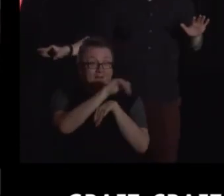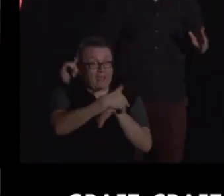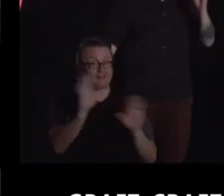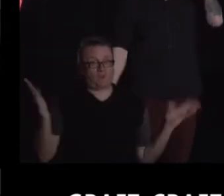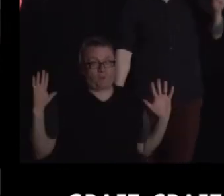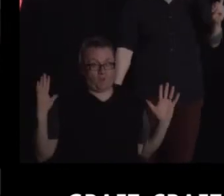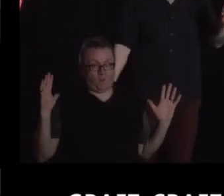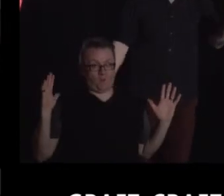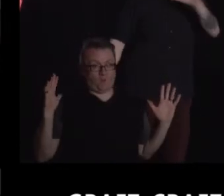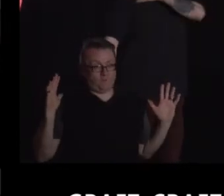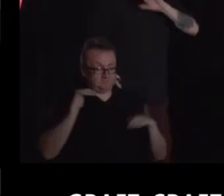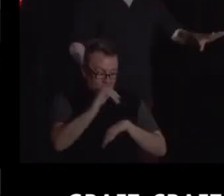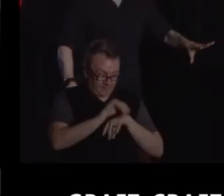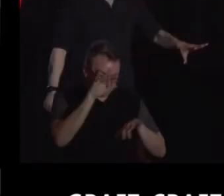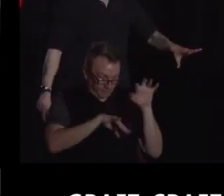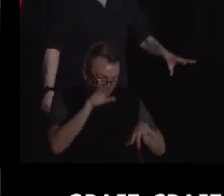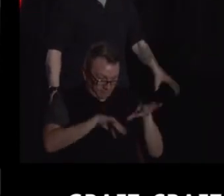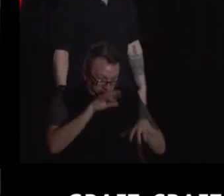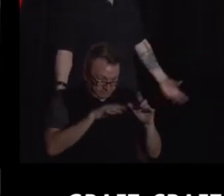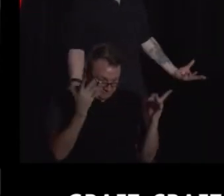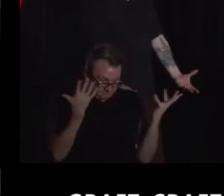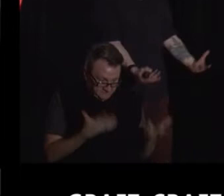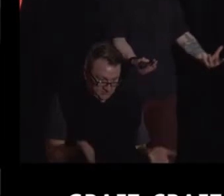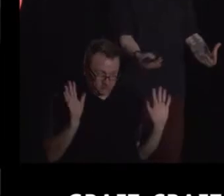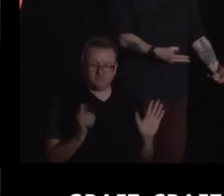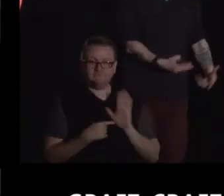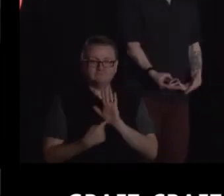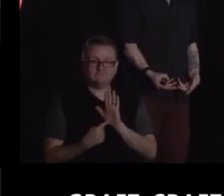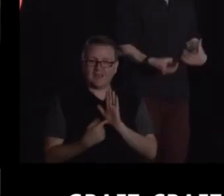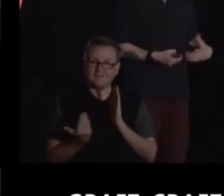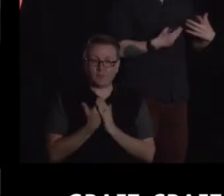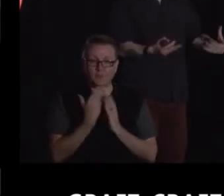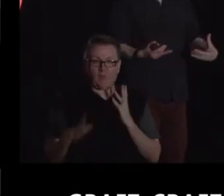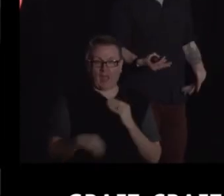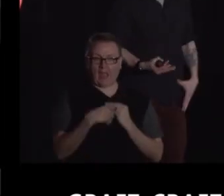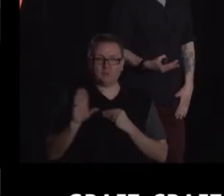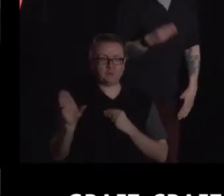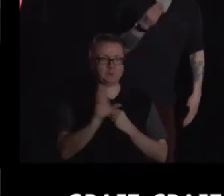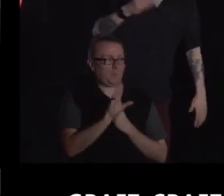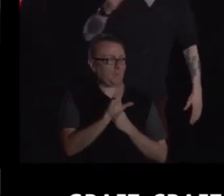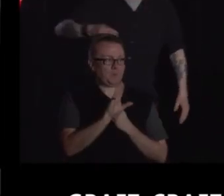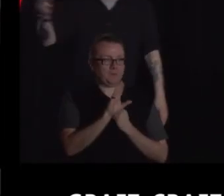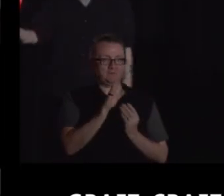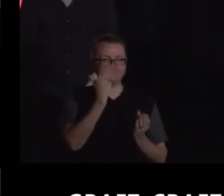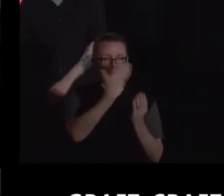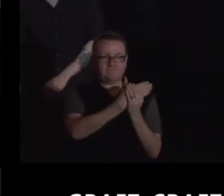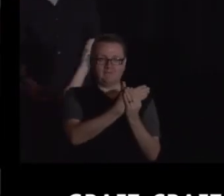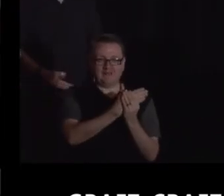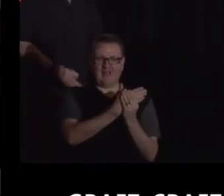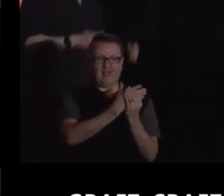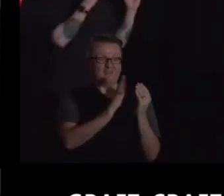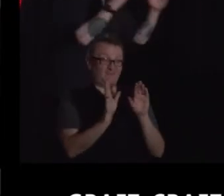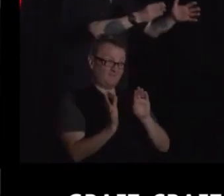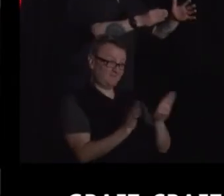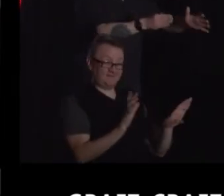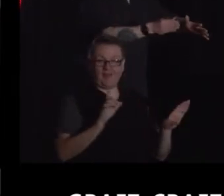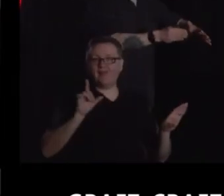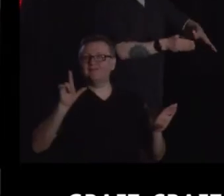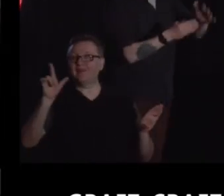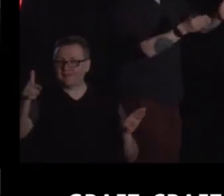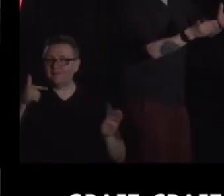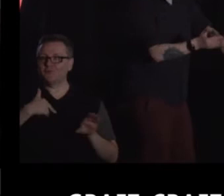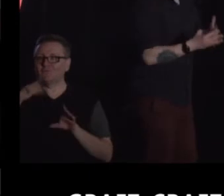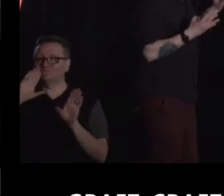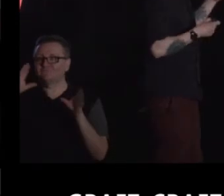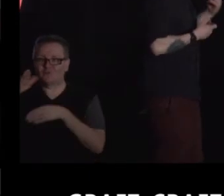any more time than that, one night, get it done. And then you've got a new piece, you've got a new thing you made, and you can move back onto the sensible